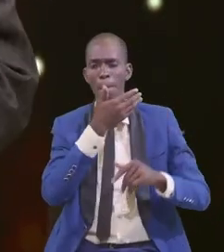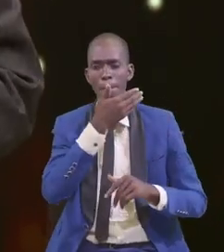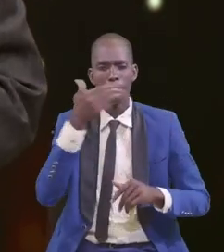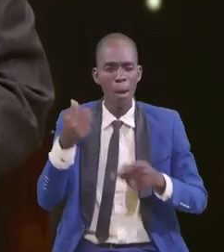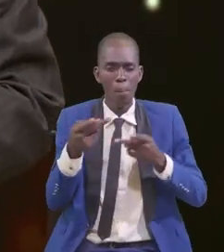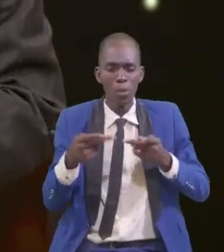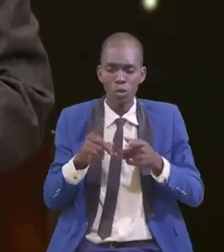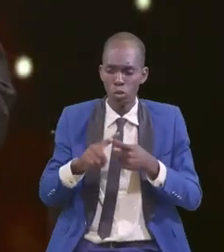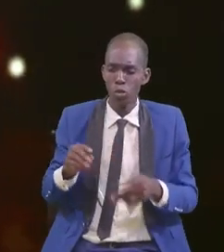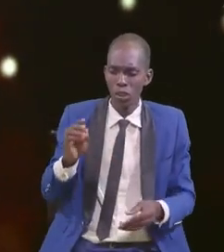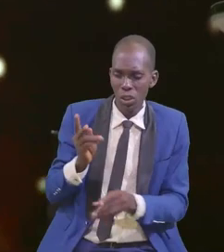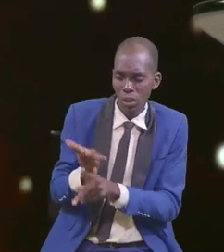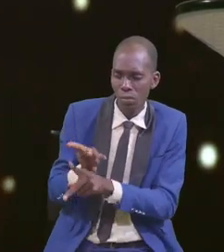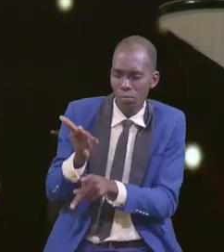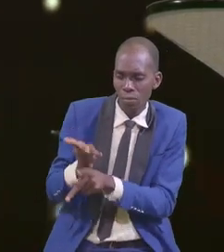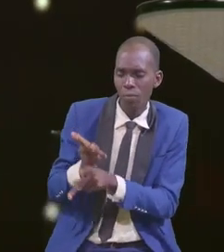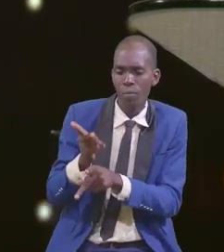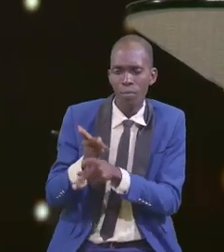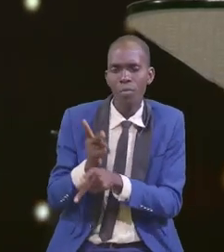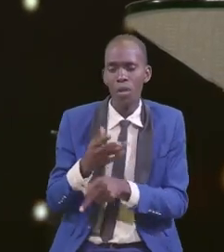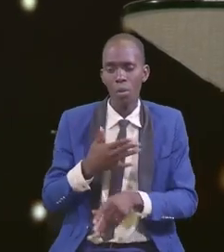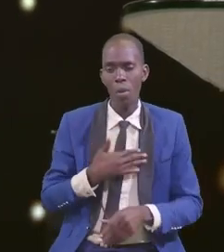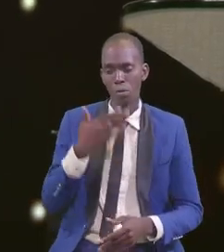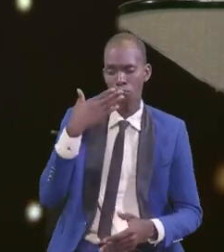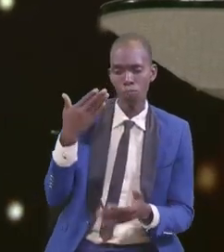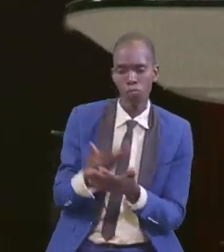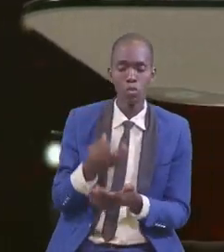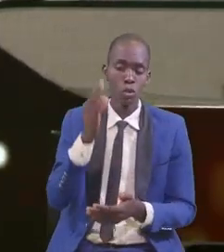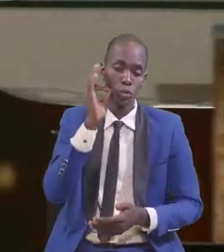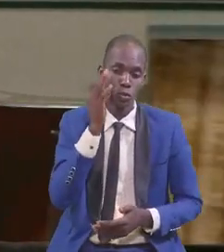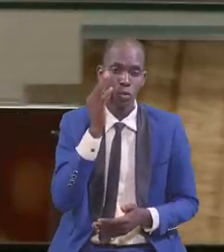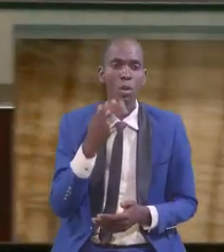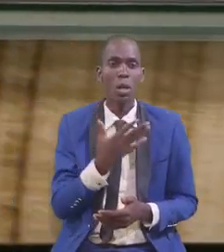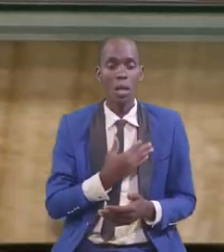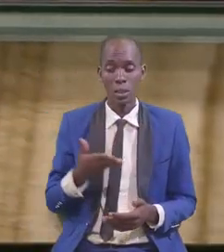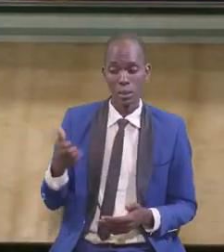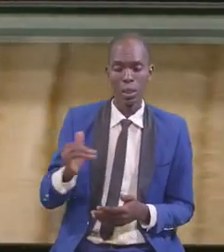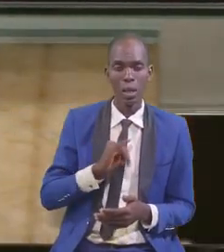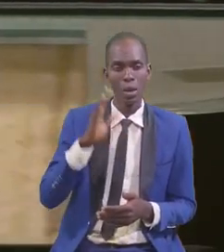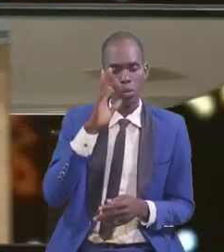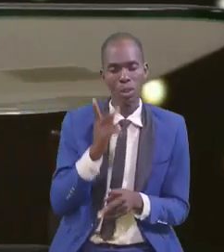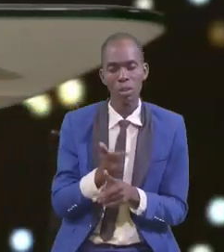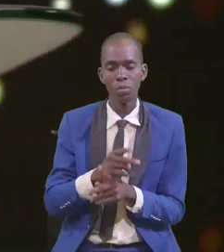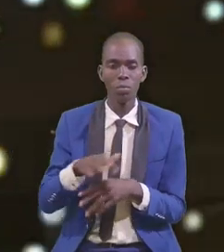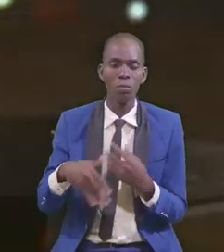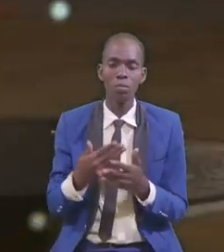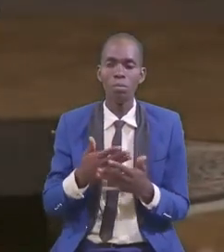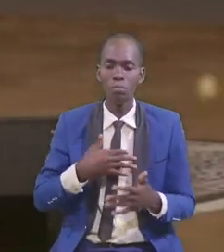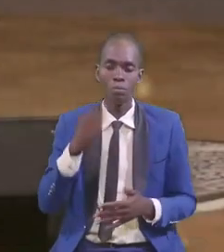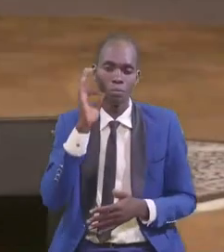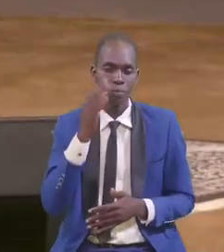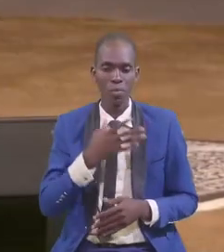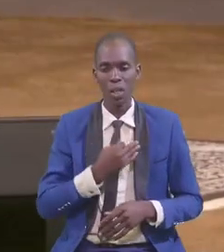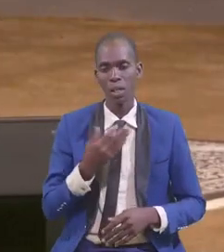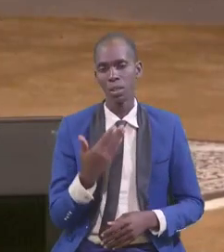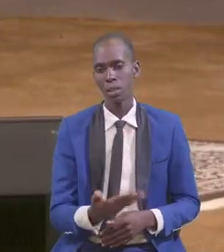store everything that I'm there. Will I bestow all my fruits and my goods? Then in